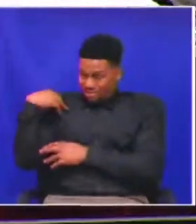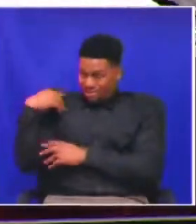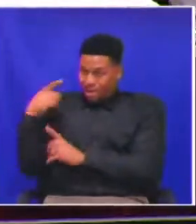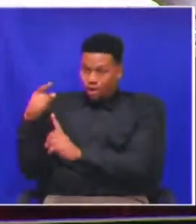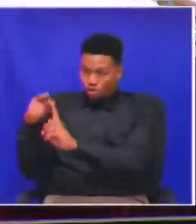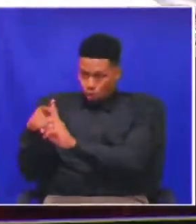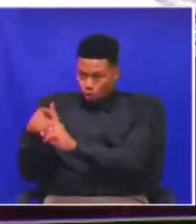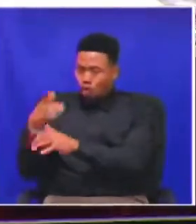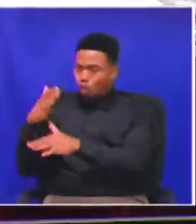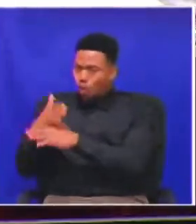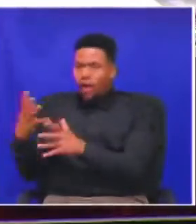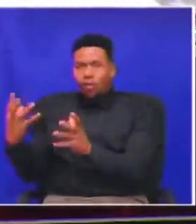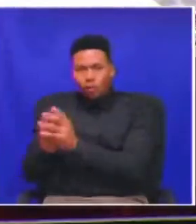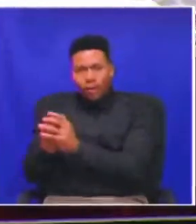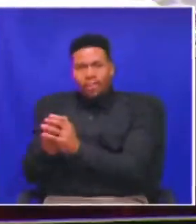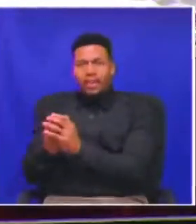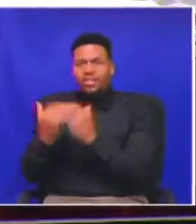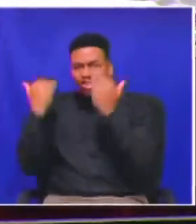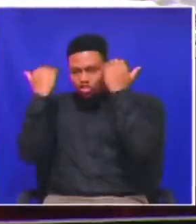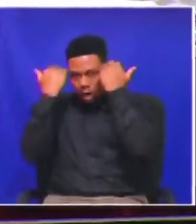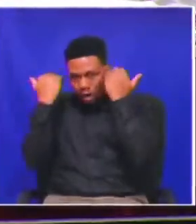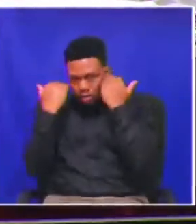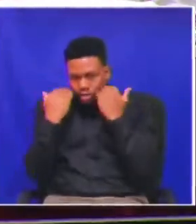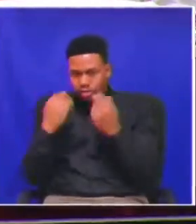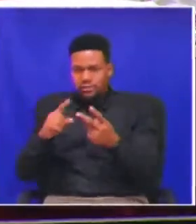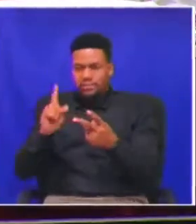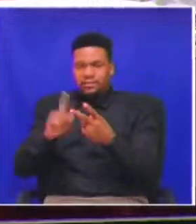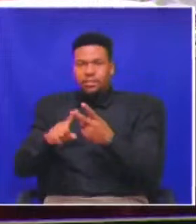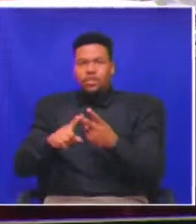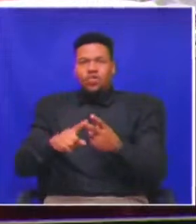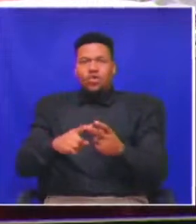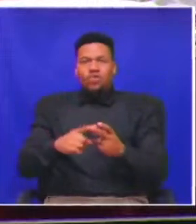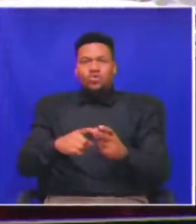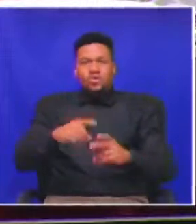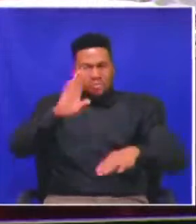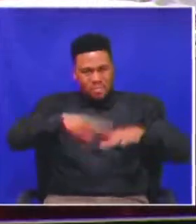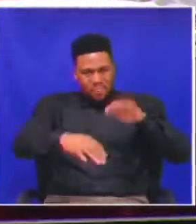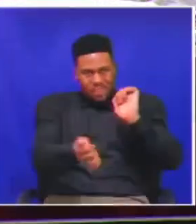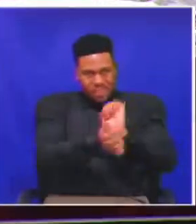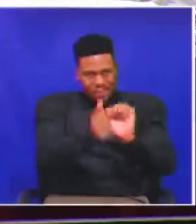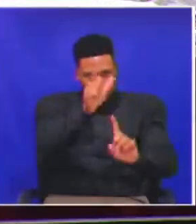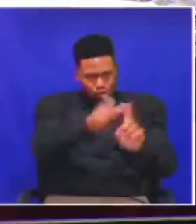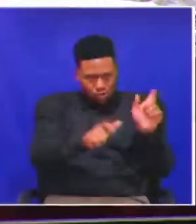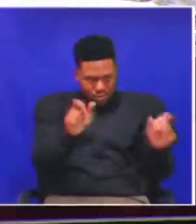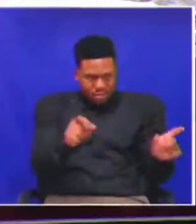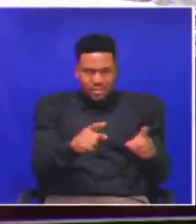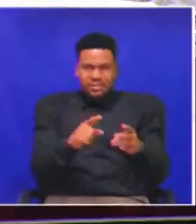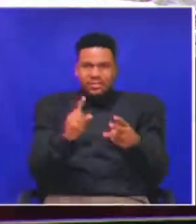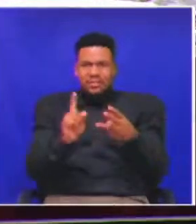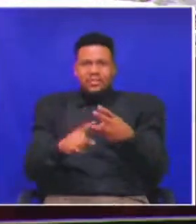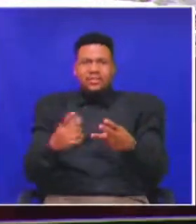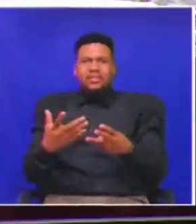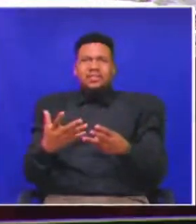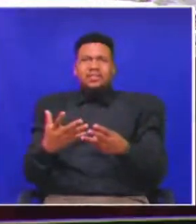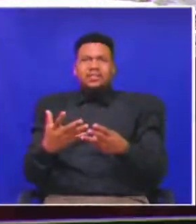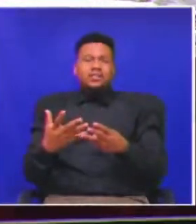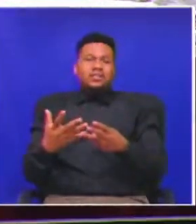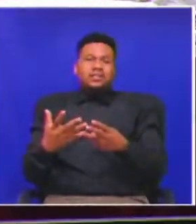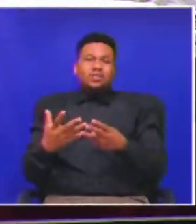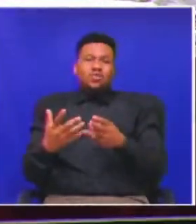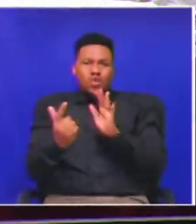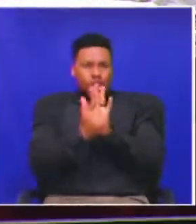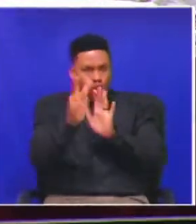judges, works with prosecutors, who works with magistrates, and all of them